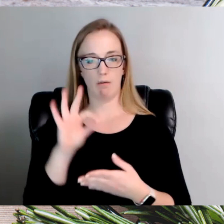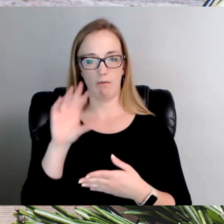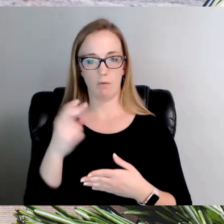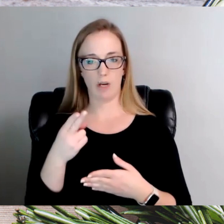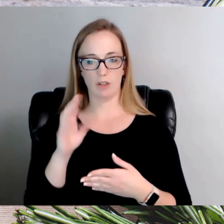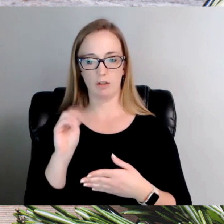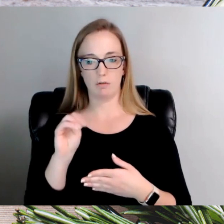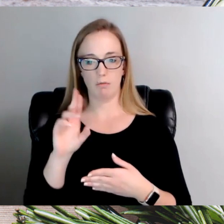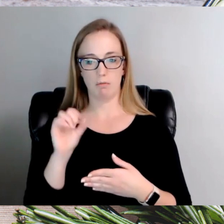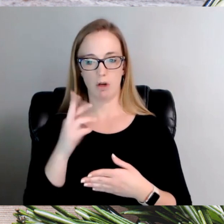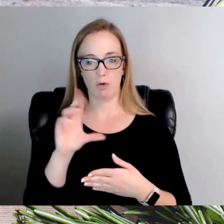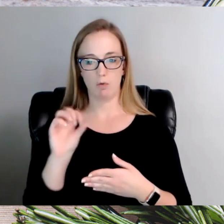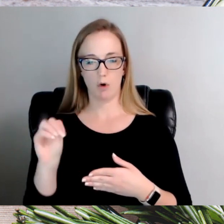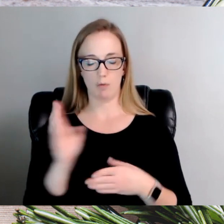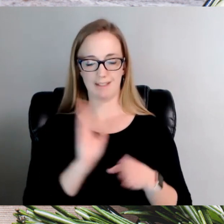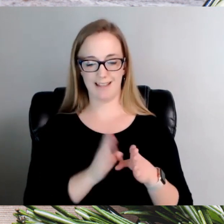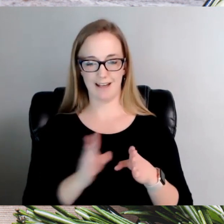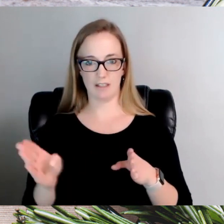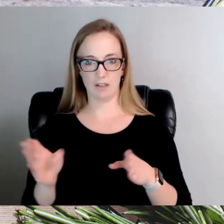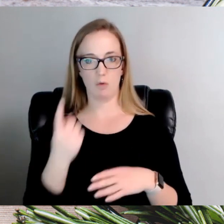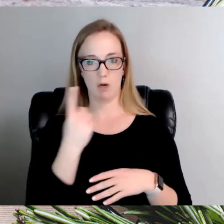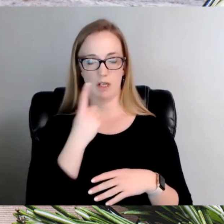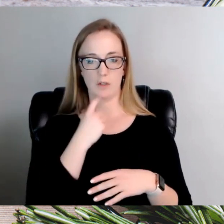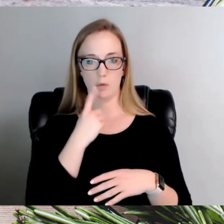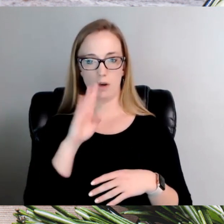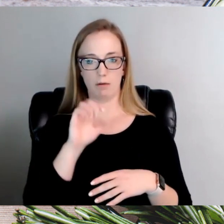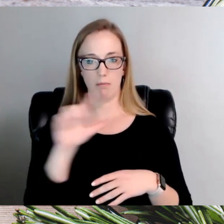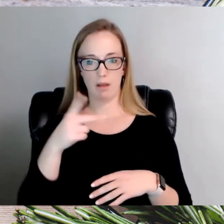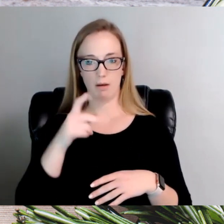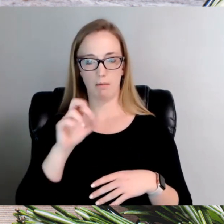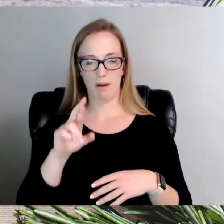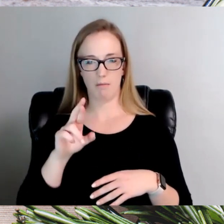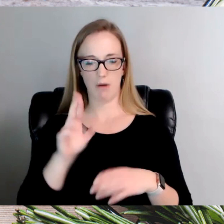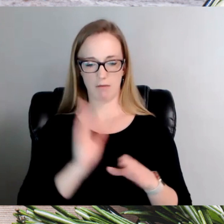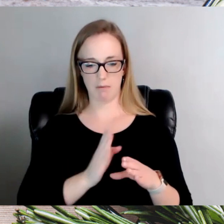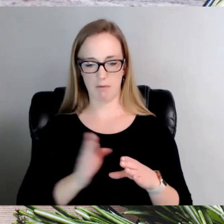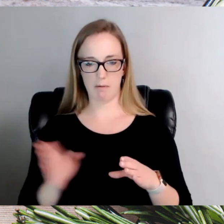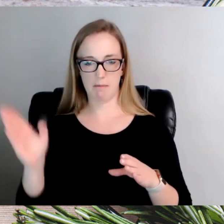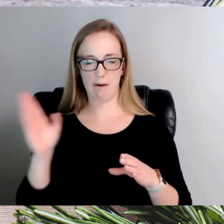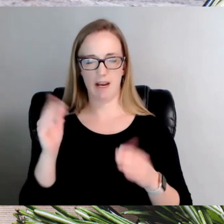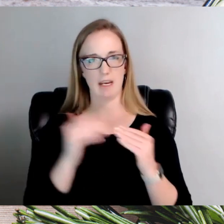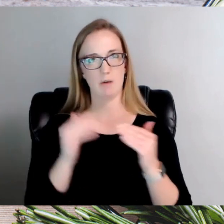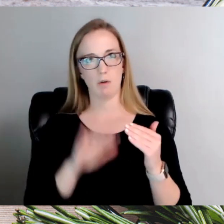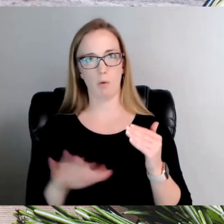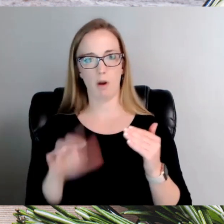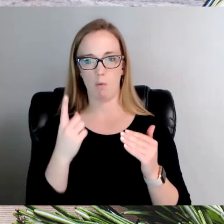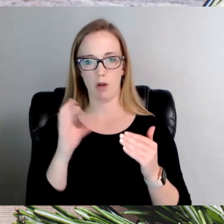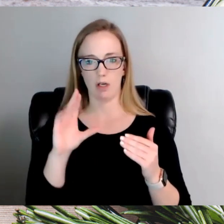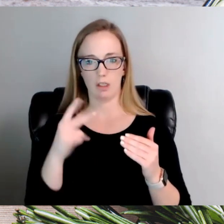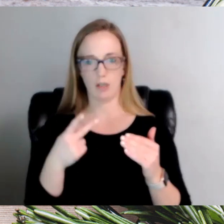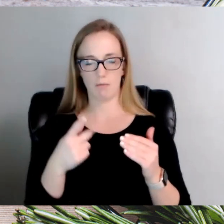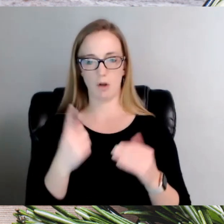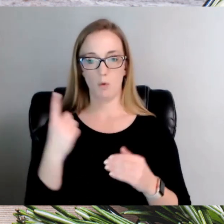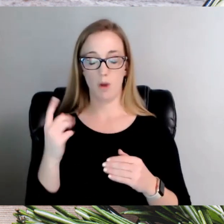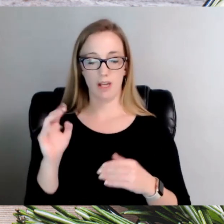sliced, 1 red bell pepper, diced, and that equals about 1 cup, 1 medium